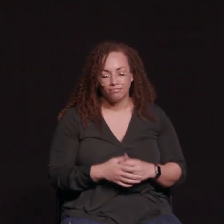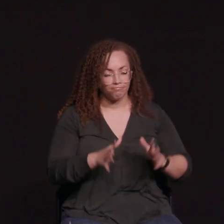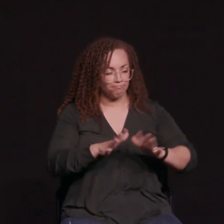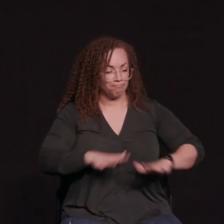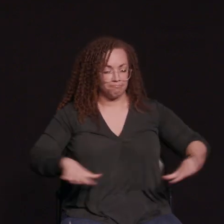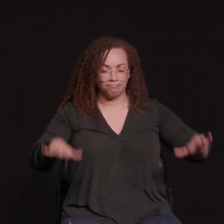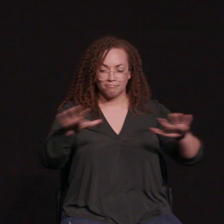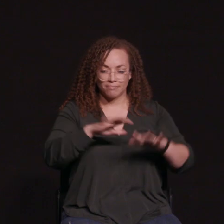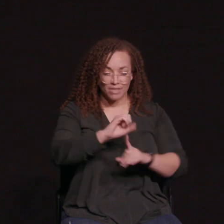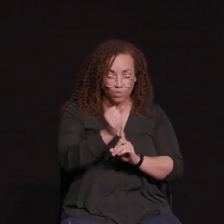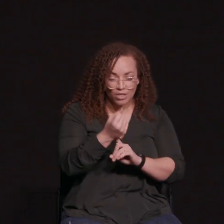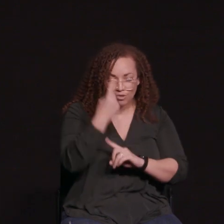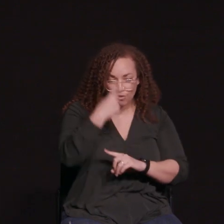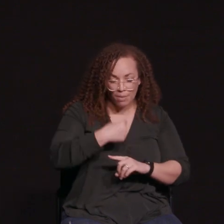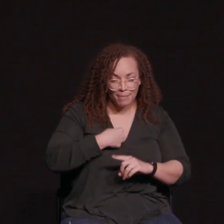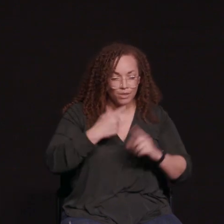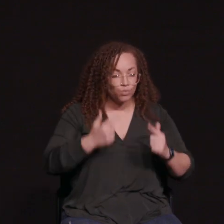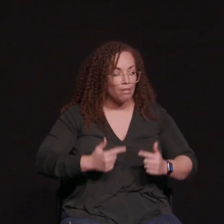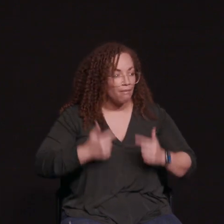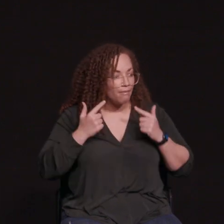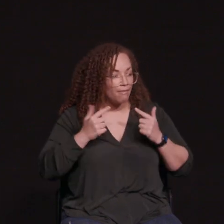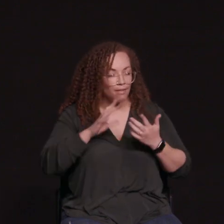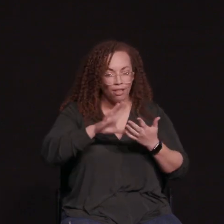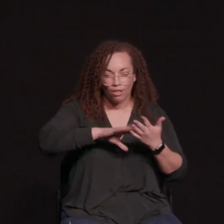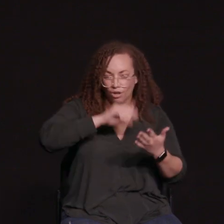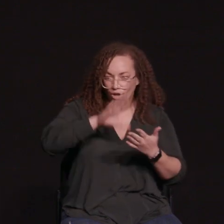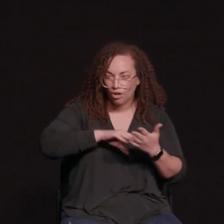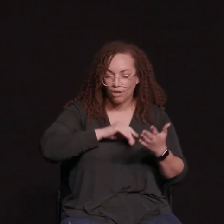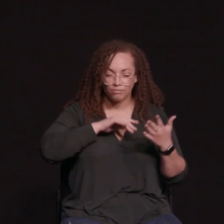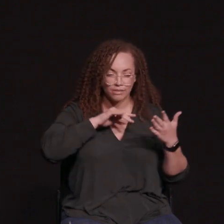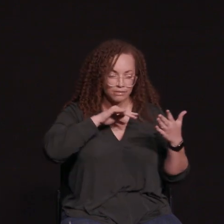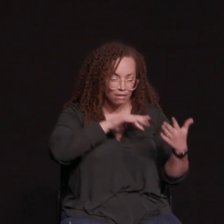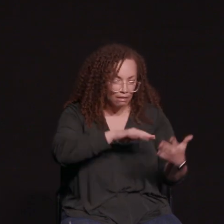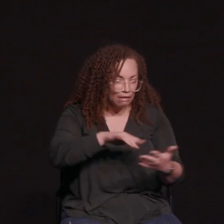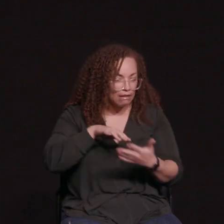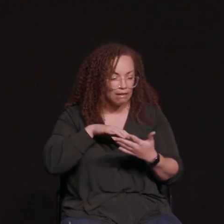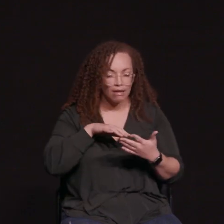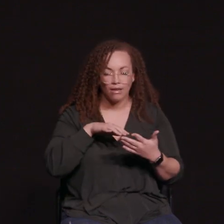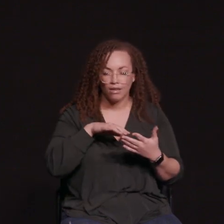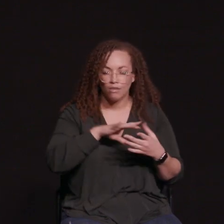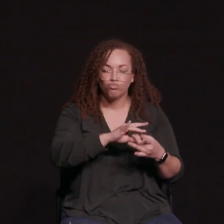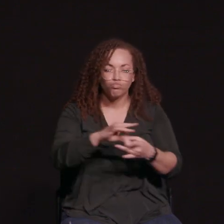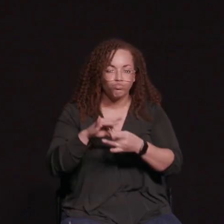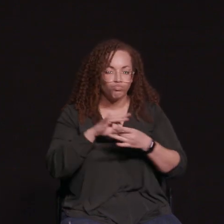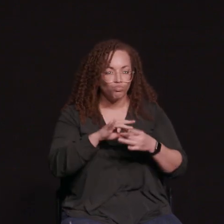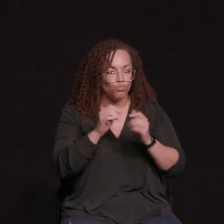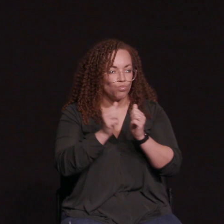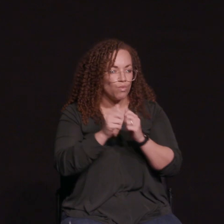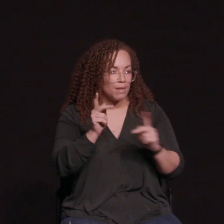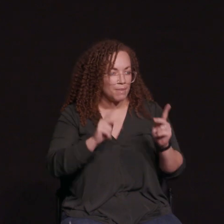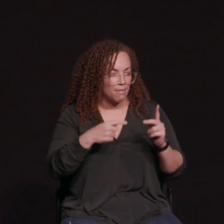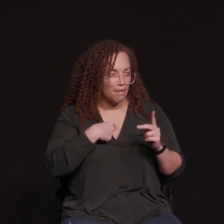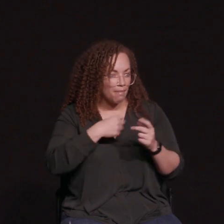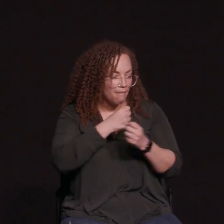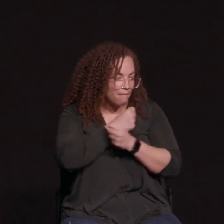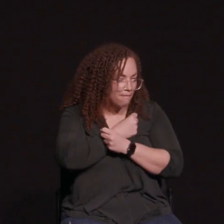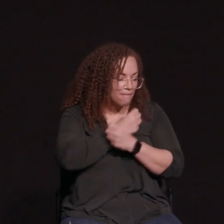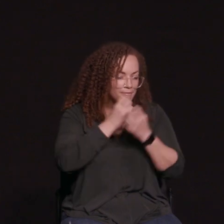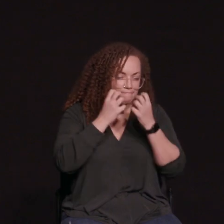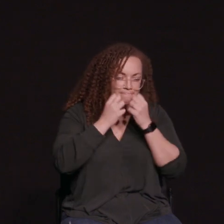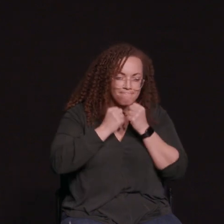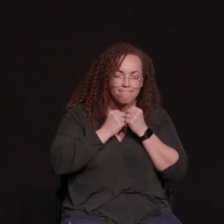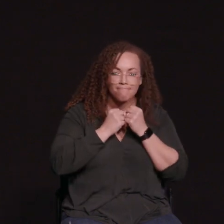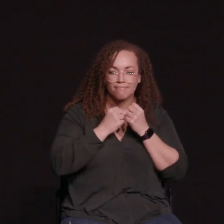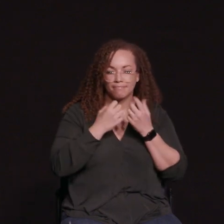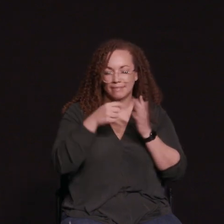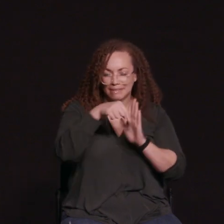live and learn and study an ethical relation with people I love and care about deeply.